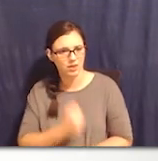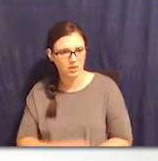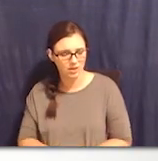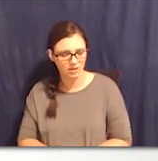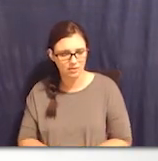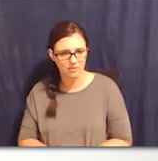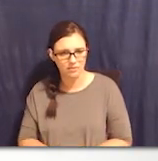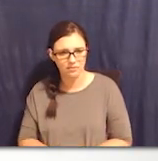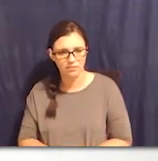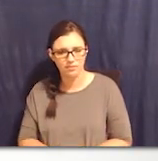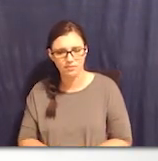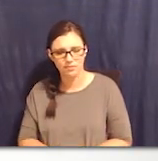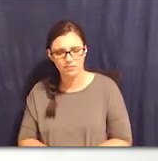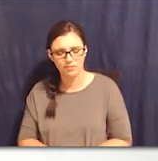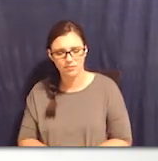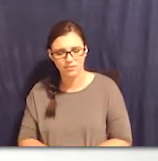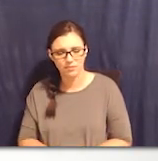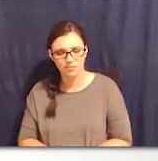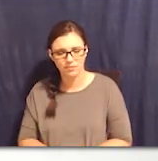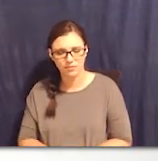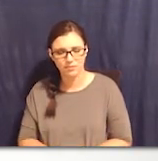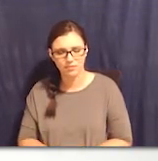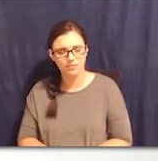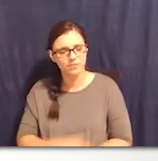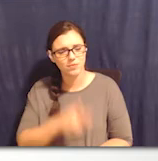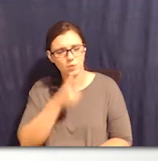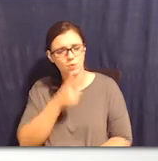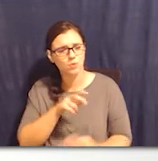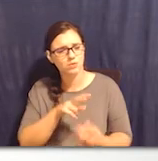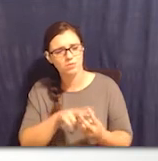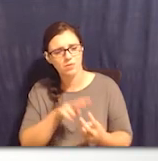you even try to win.